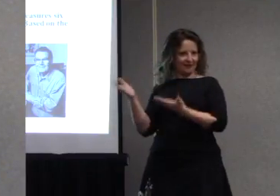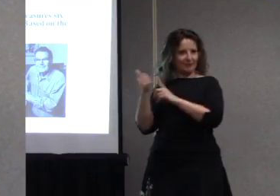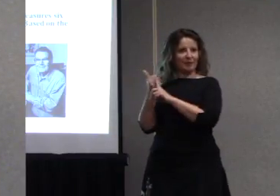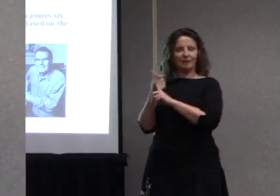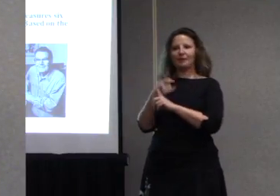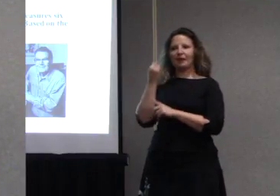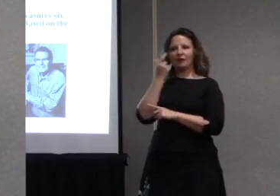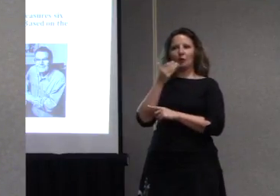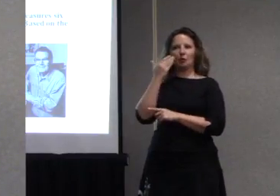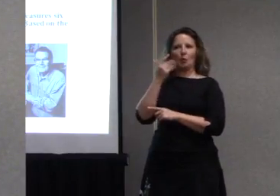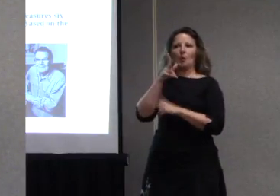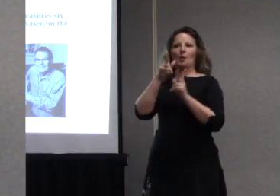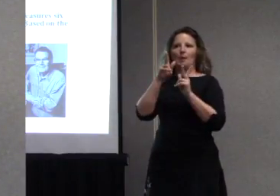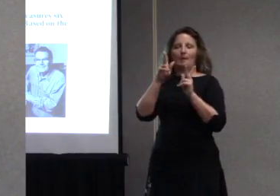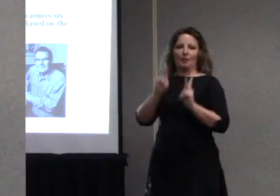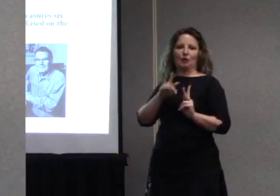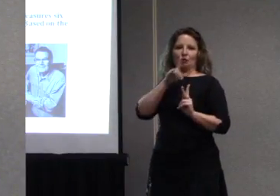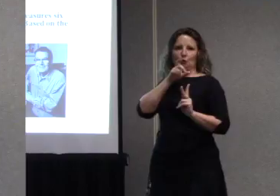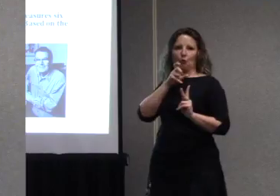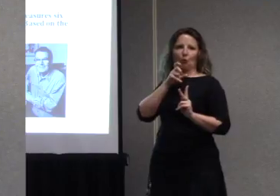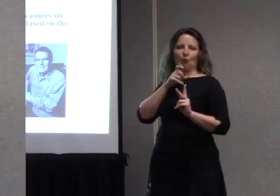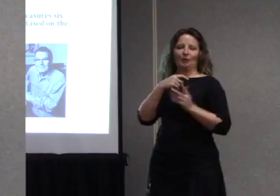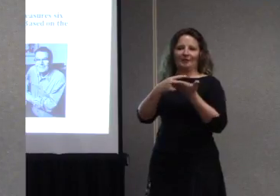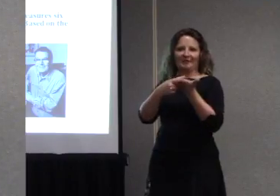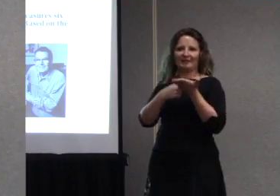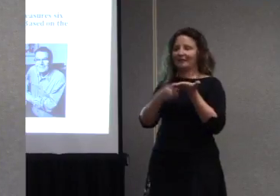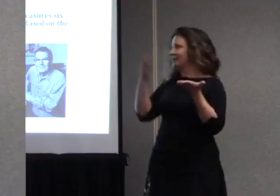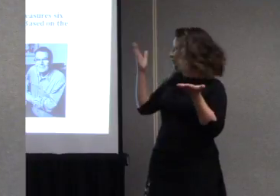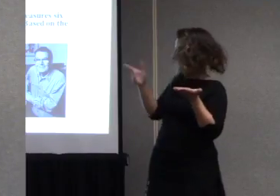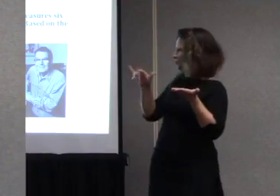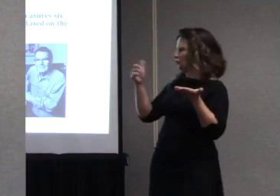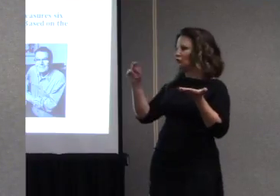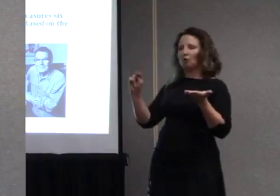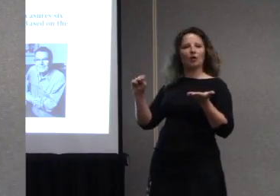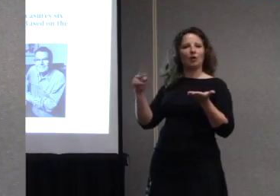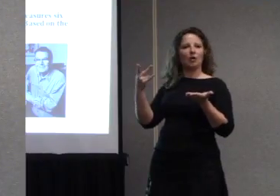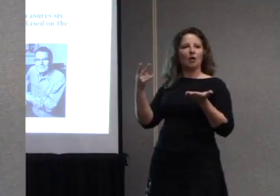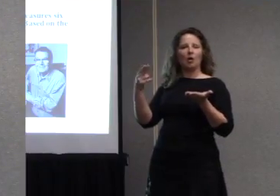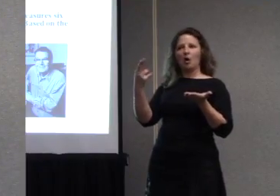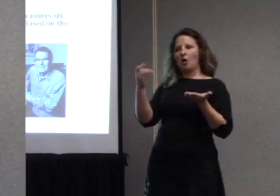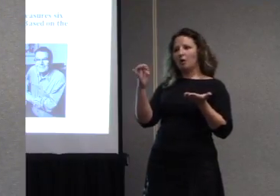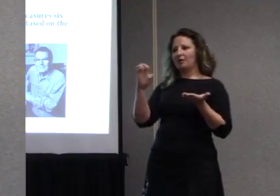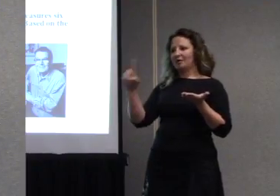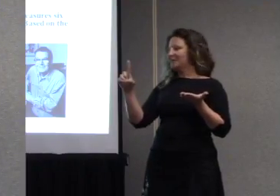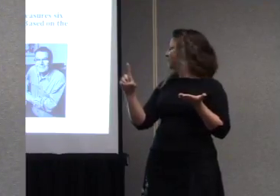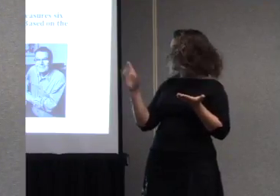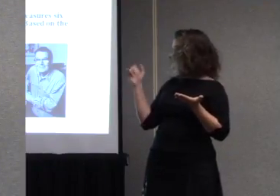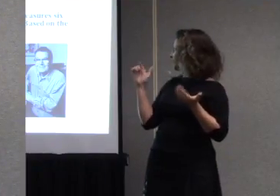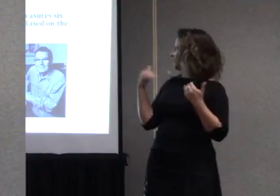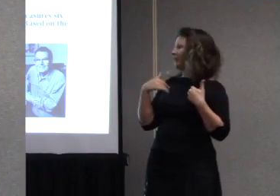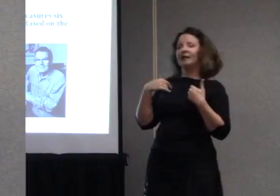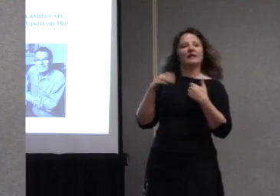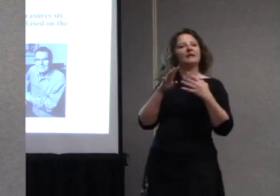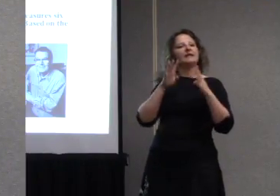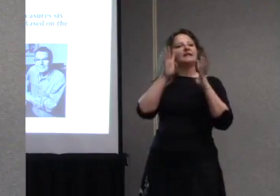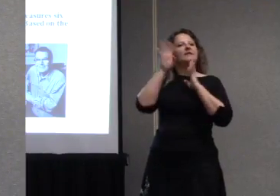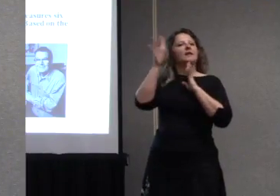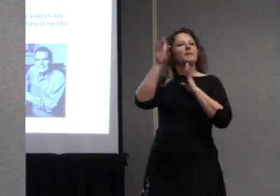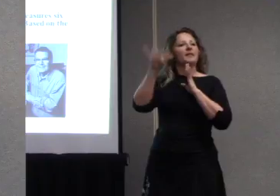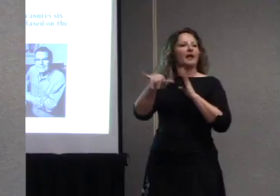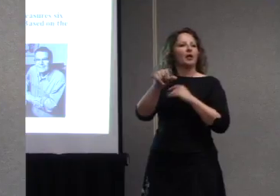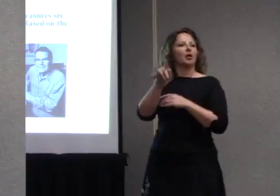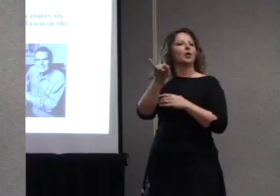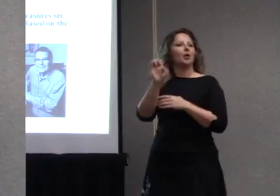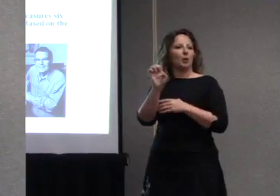like to see if you've got somebody that you're going to cite. There's John Holland. That's what he looked like. He passed away a few years ago. And he's got that